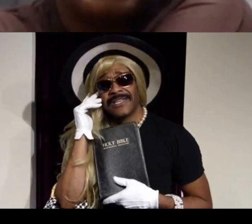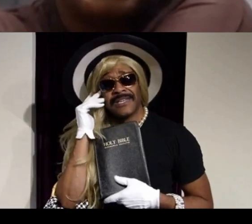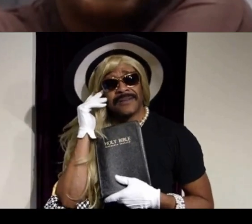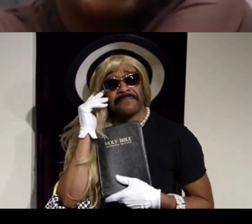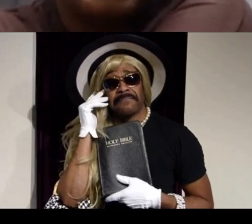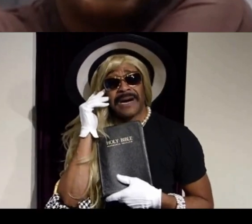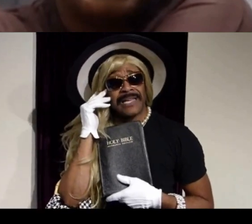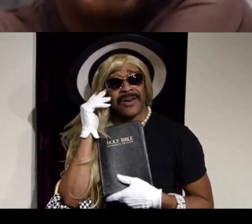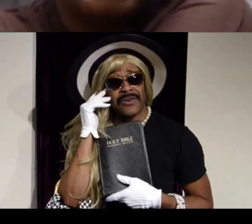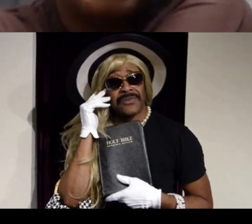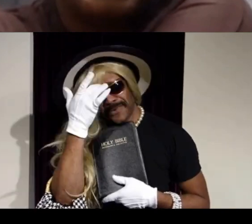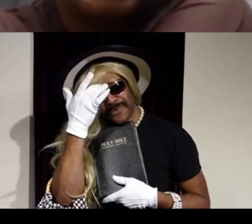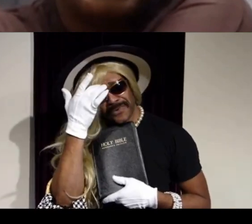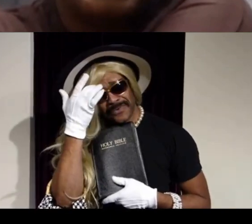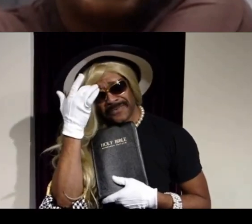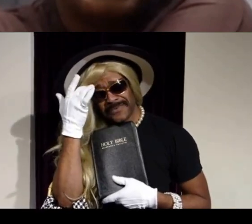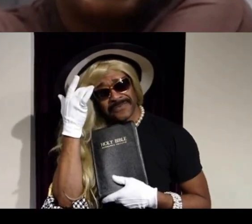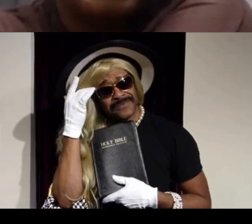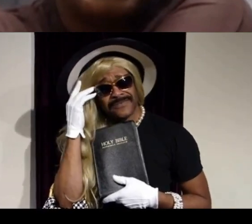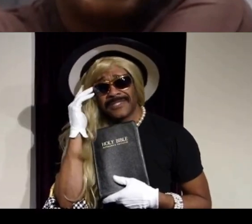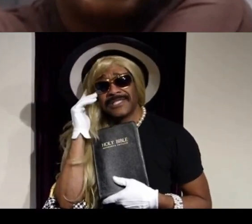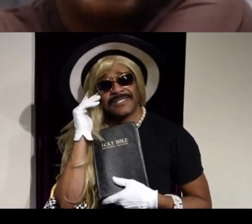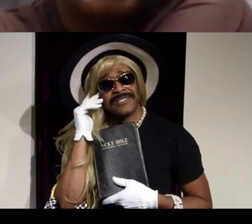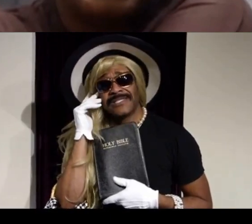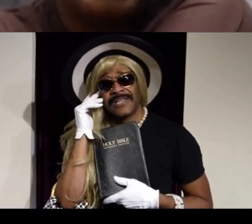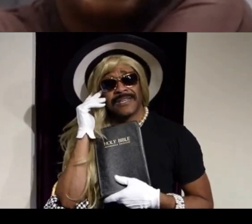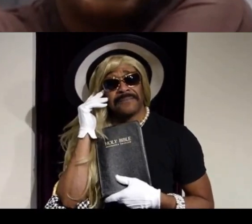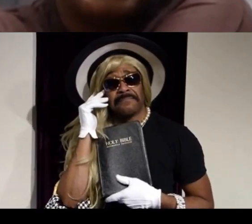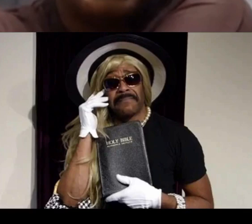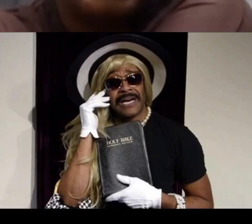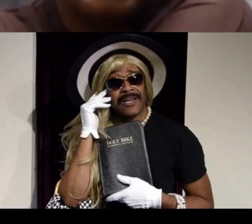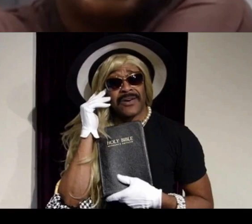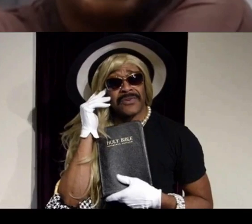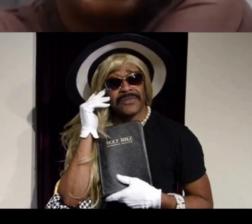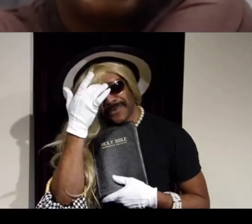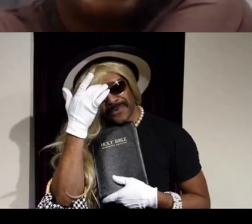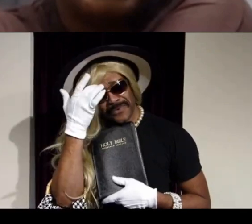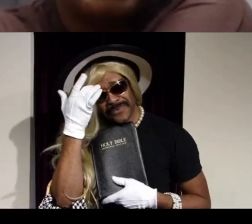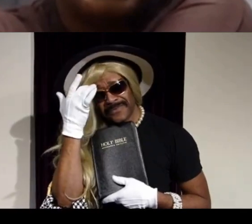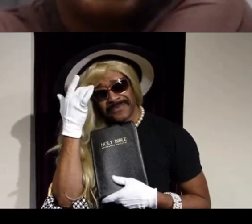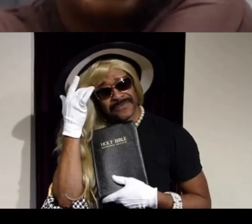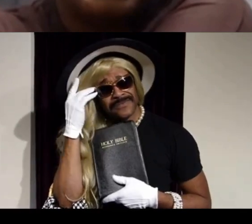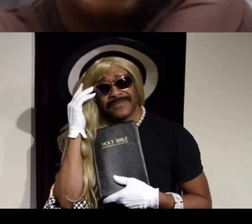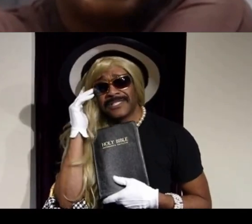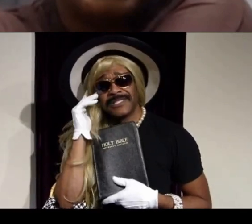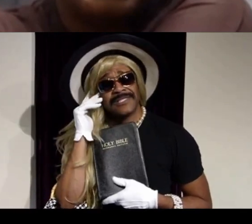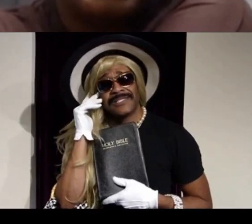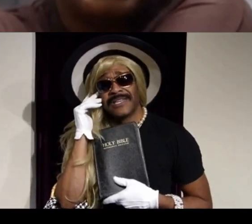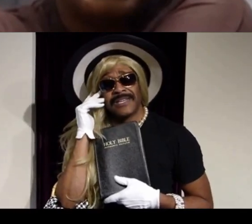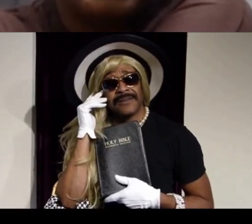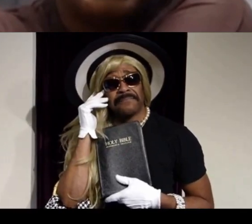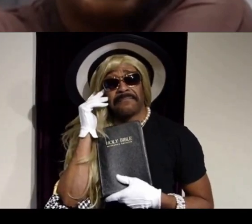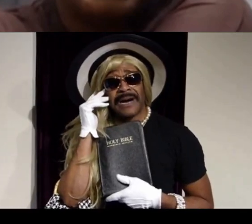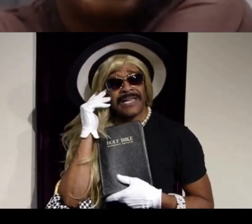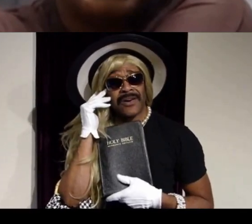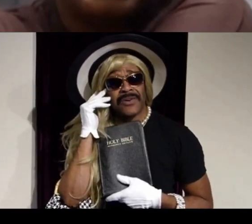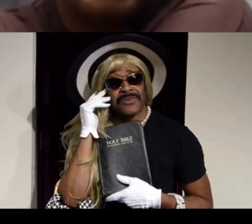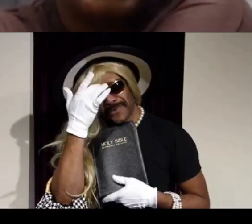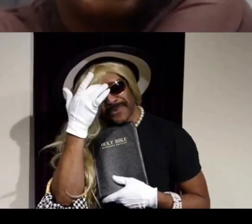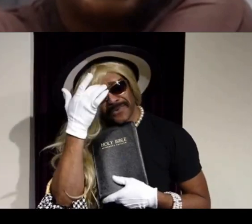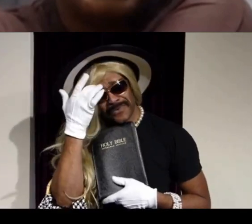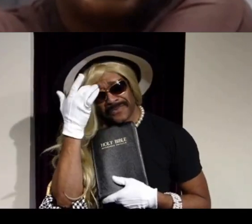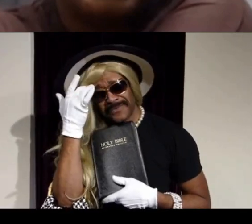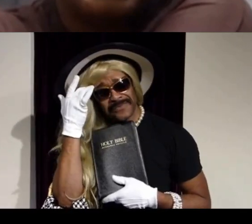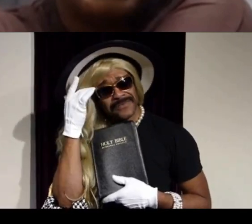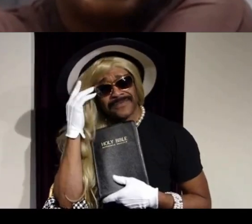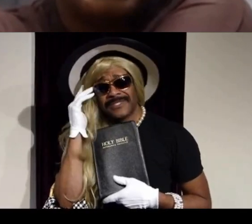mean, the story didn't even make no sense. Okay? Girl, what? What are you talking about?